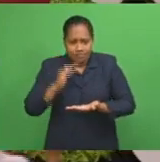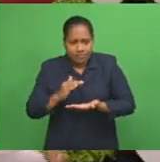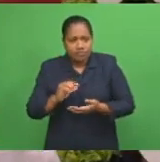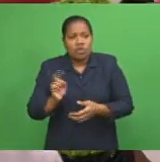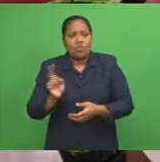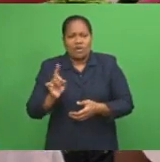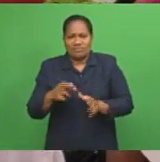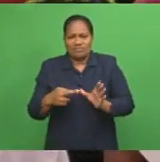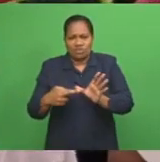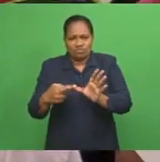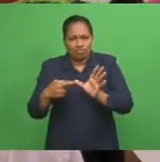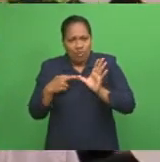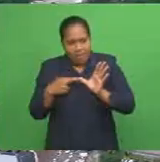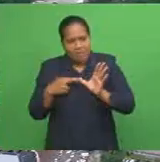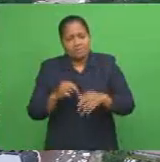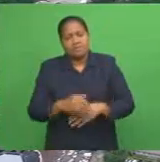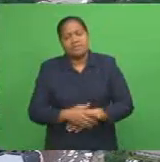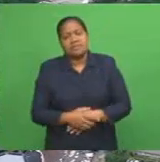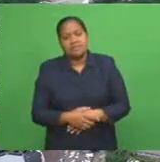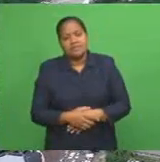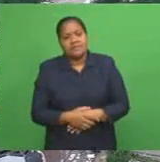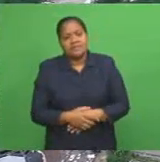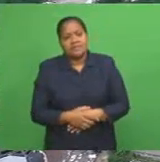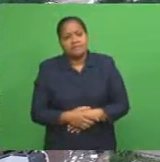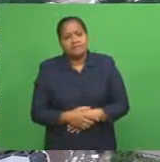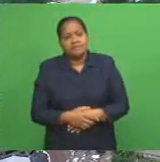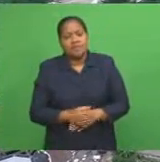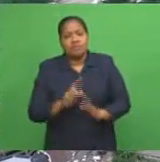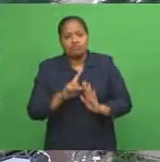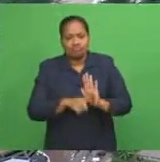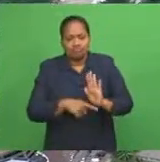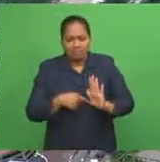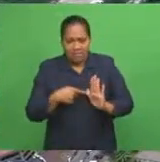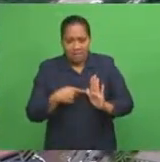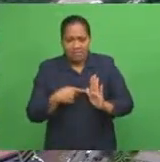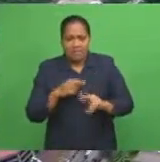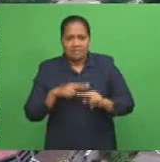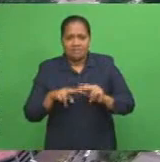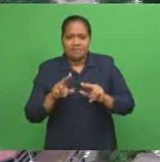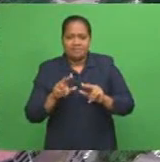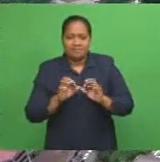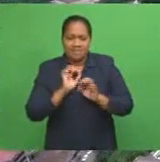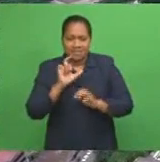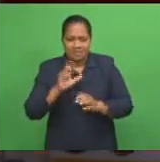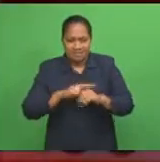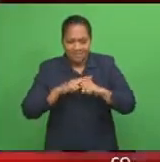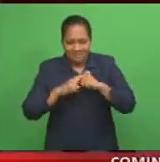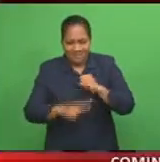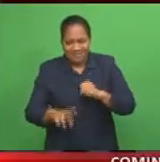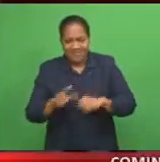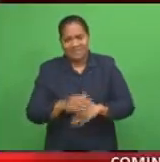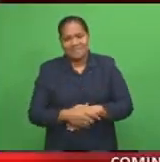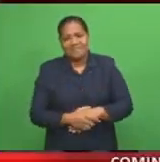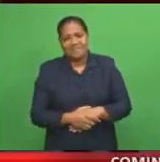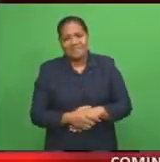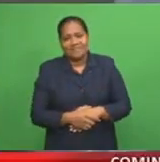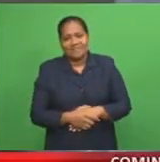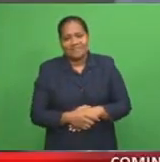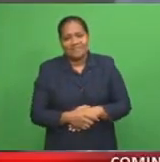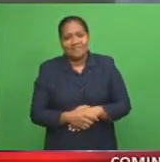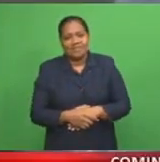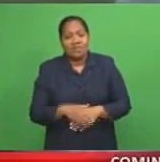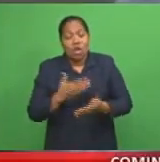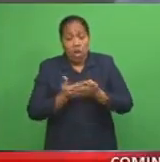for departure prohibition orders. Josina Nunga, FBC News. Coming up,